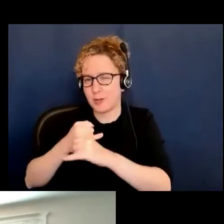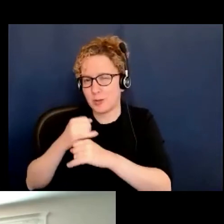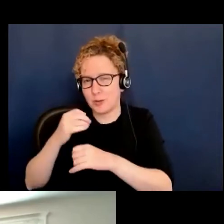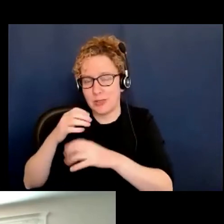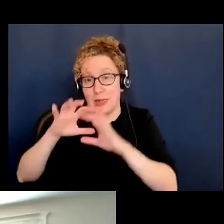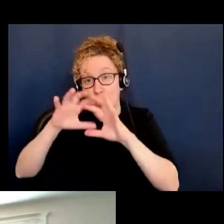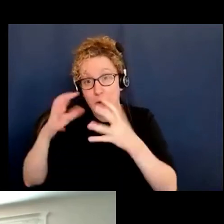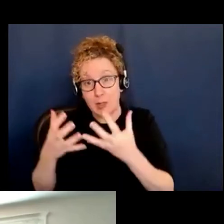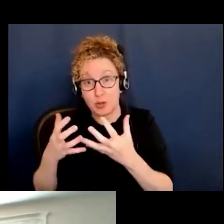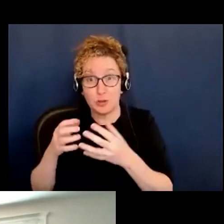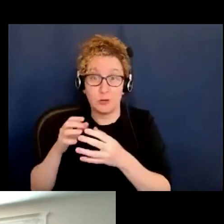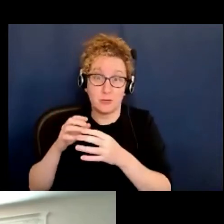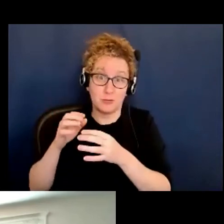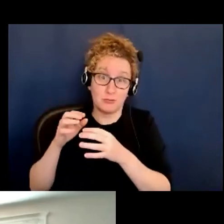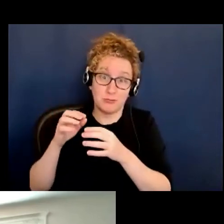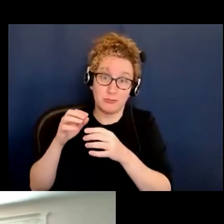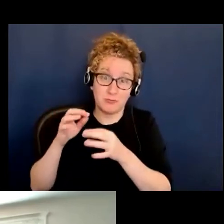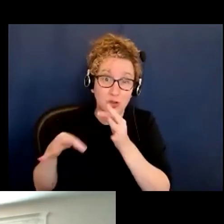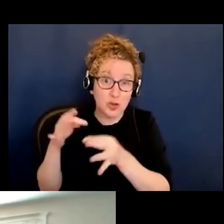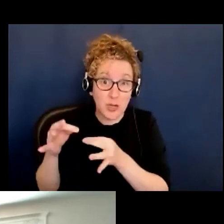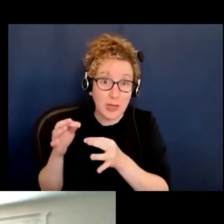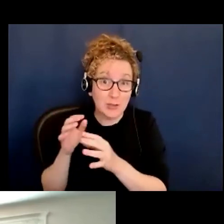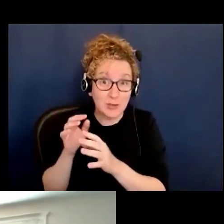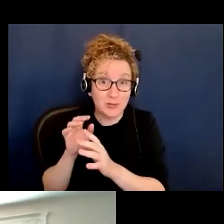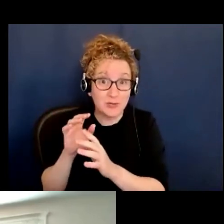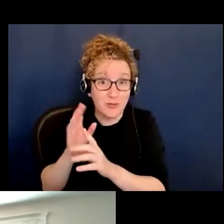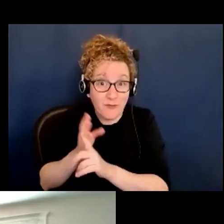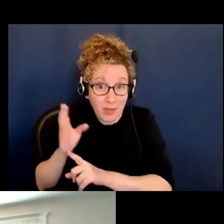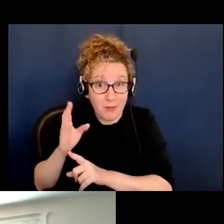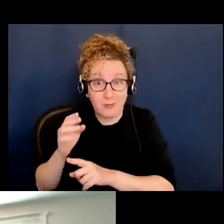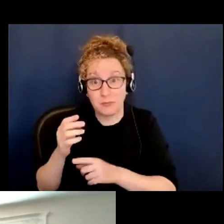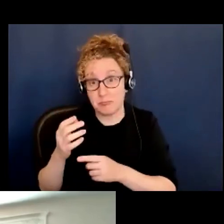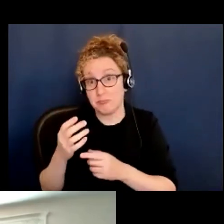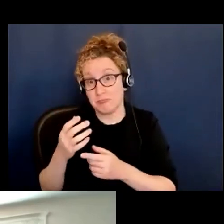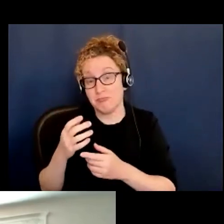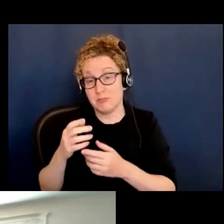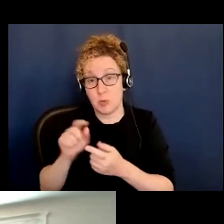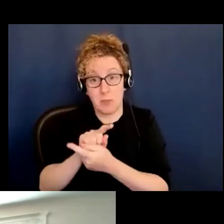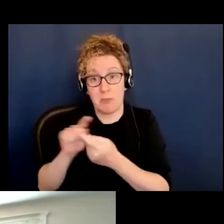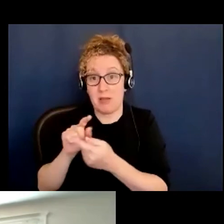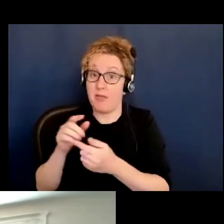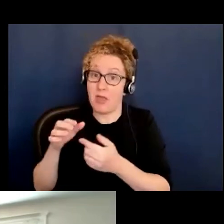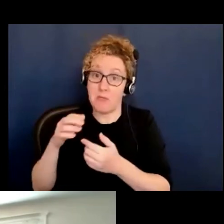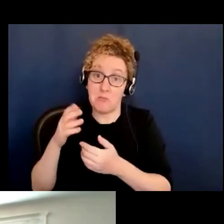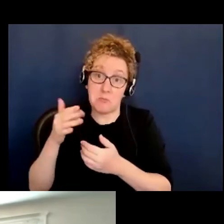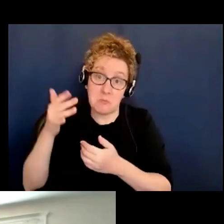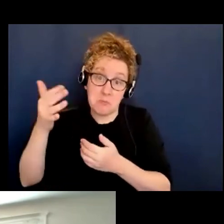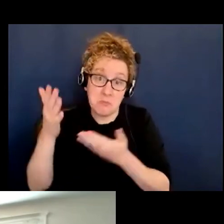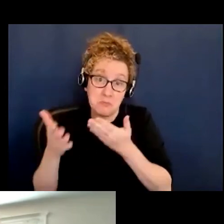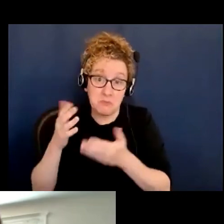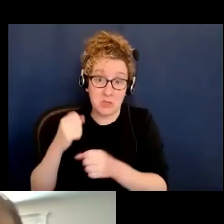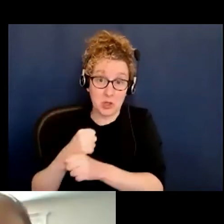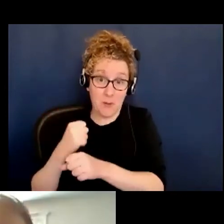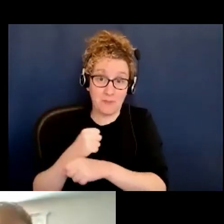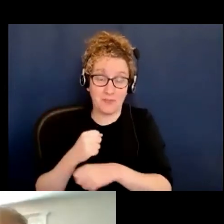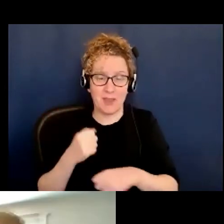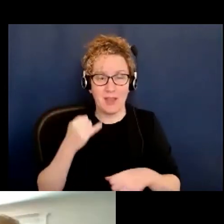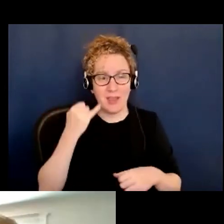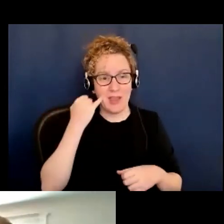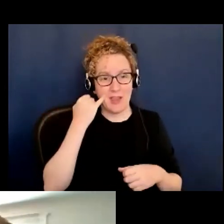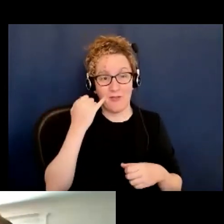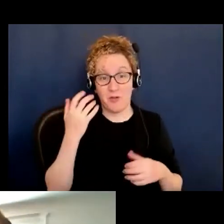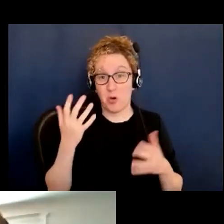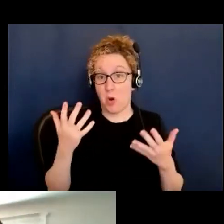an organization working in some kind of global careers or citizen diplomacy, it's not too late to submit a